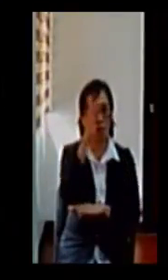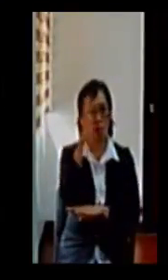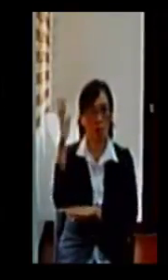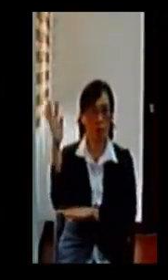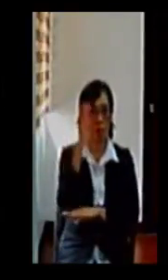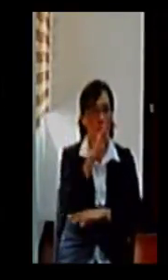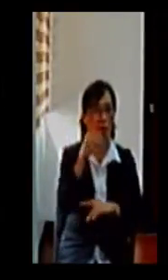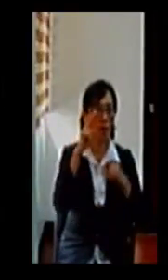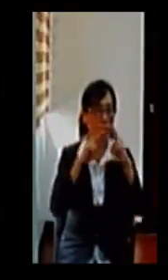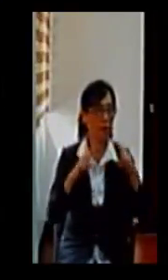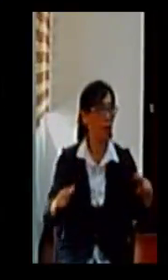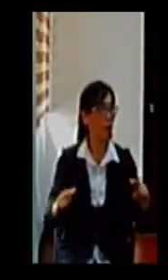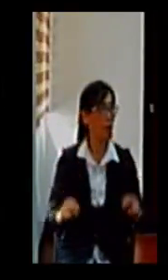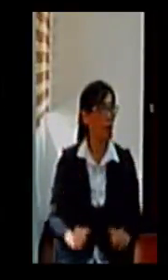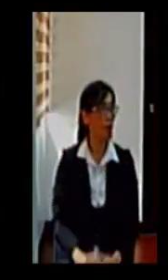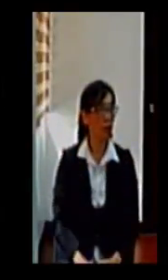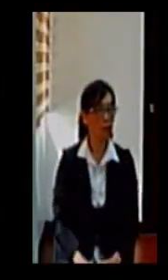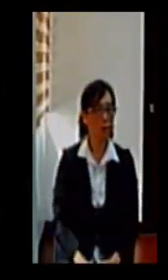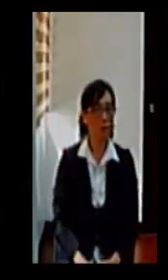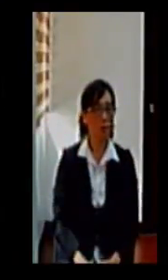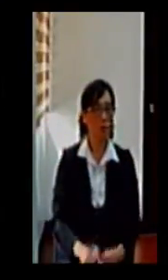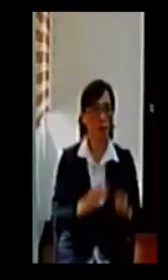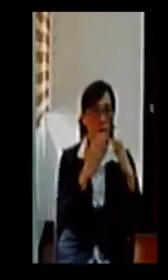habitats. Thank you.